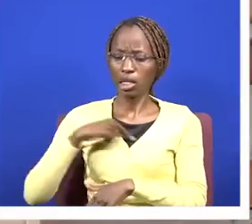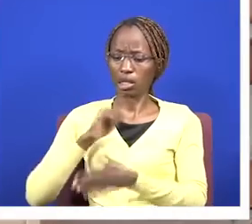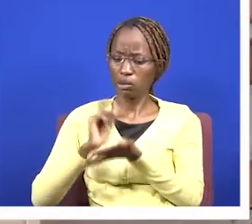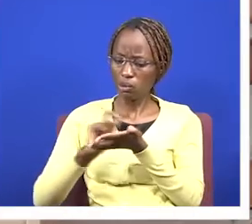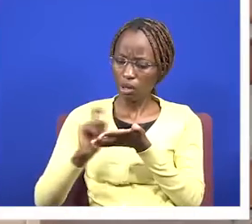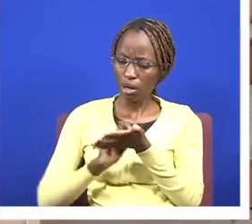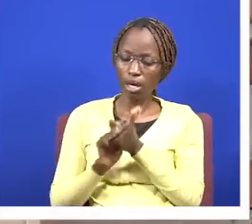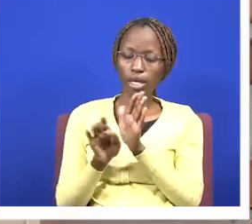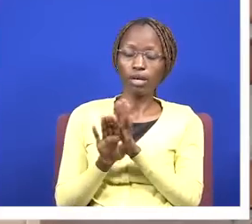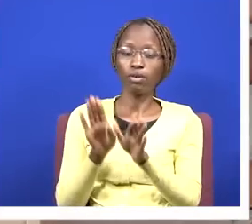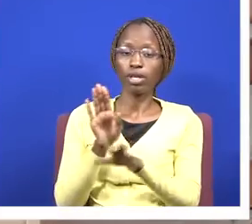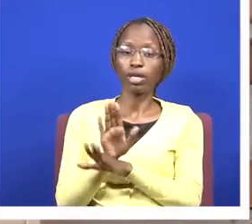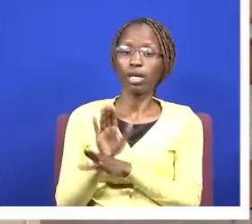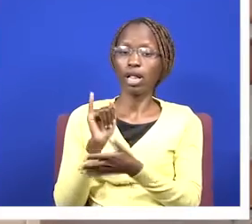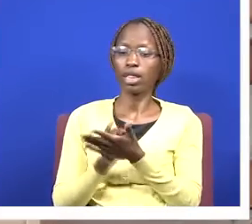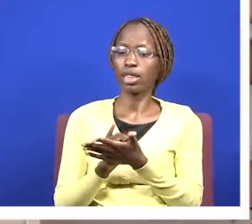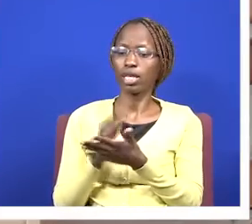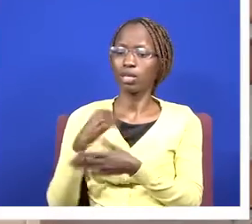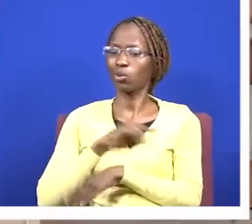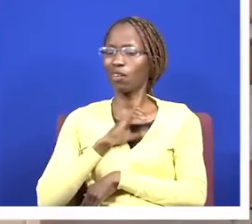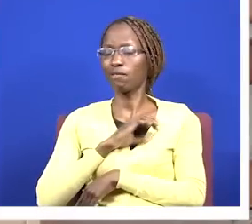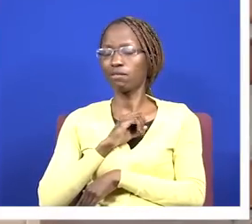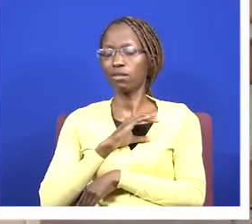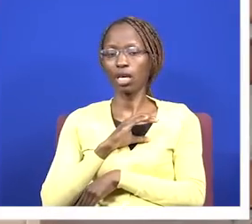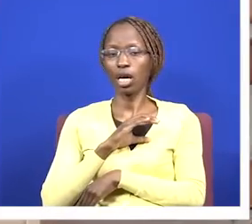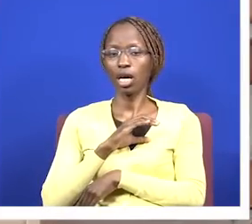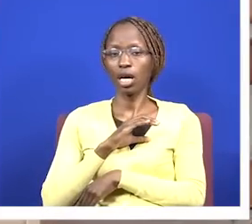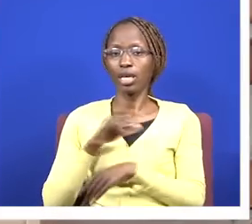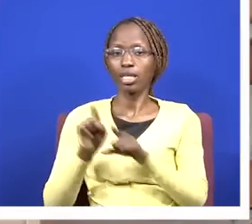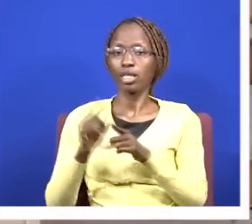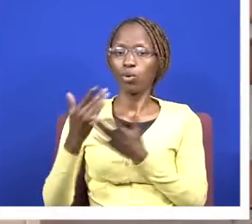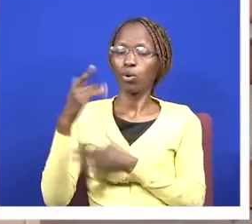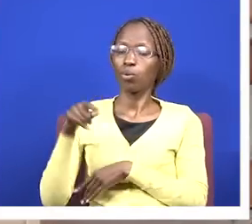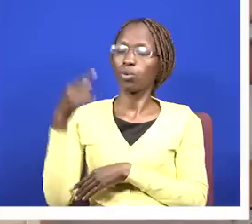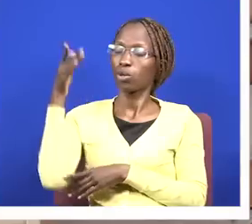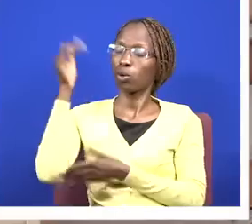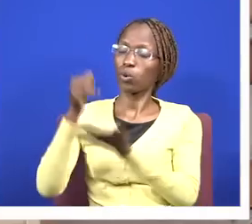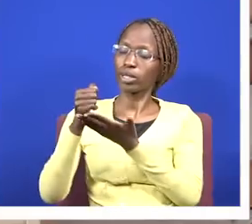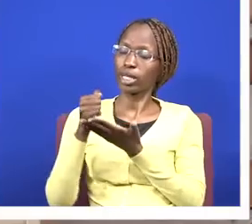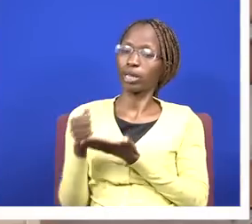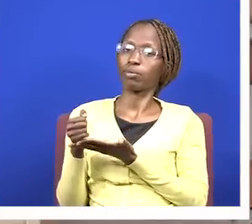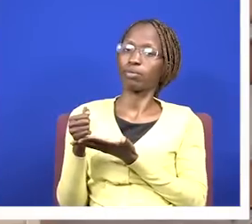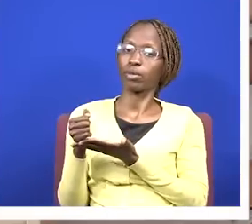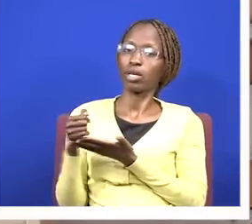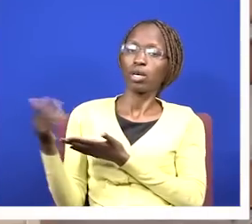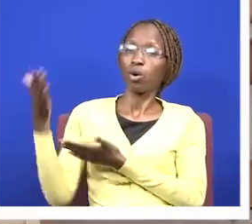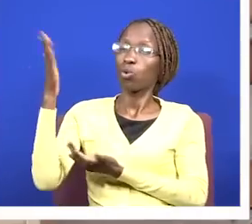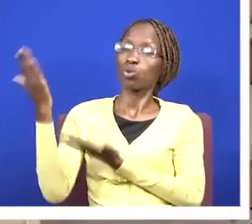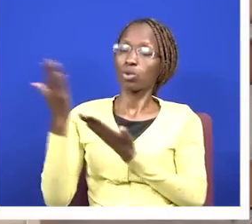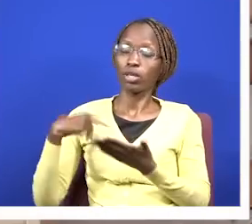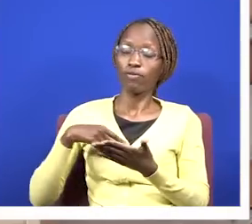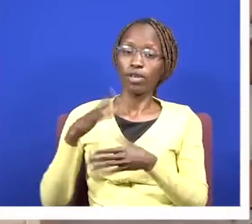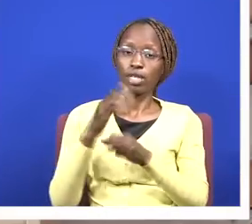things that make us afraid and where we need God's help, where we need God to give us courage so